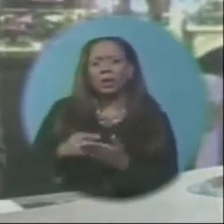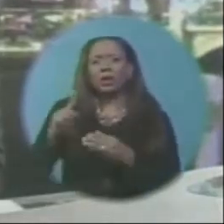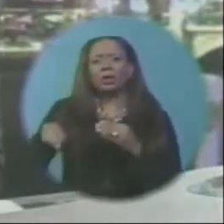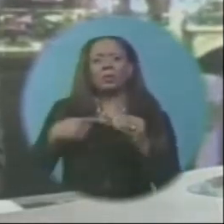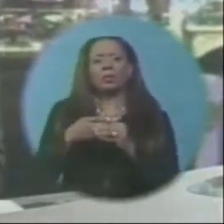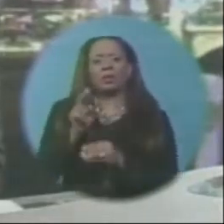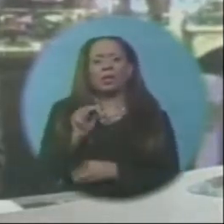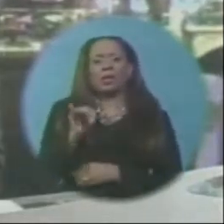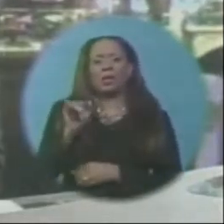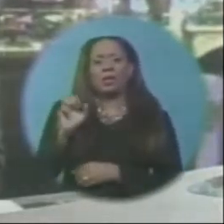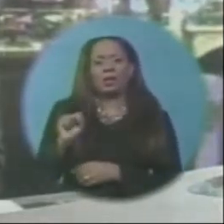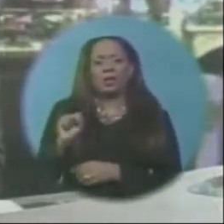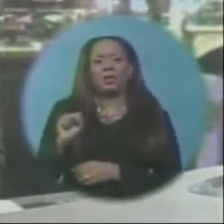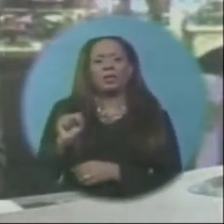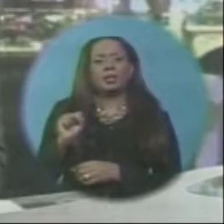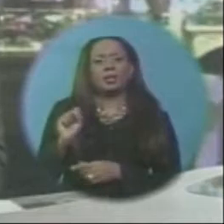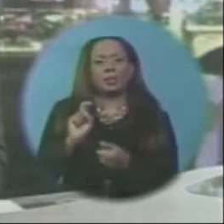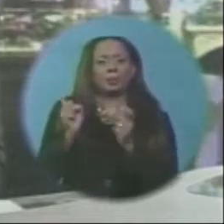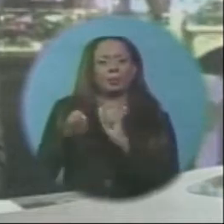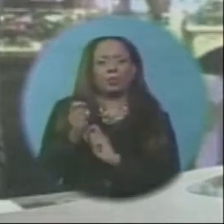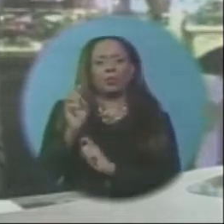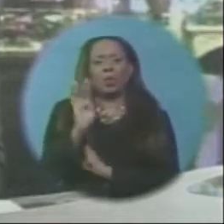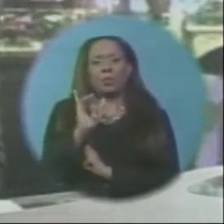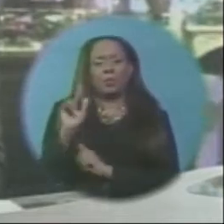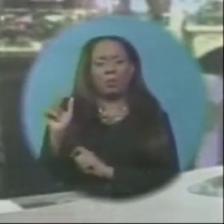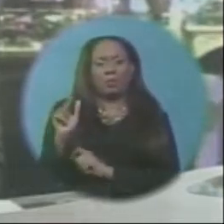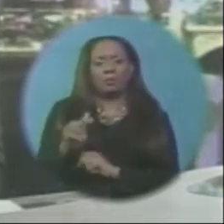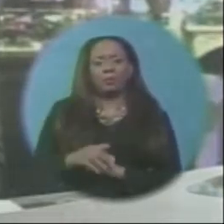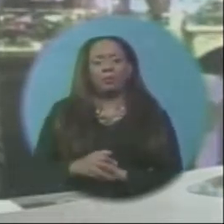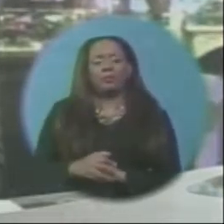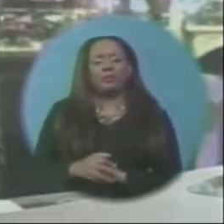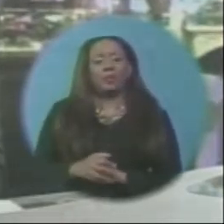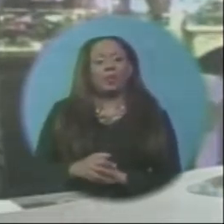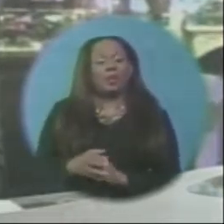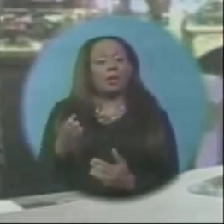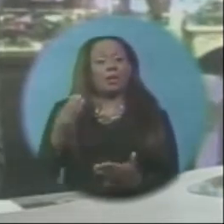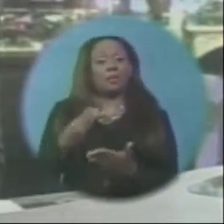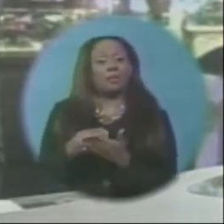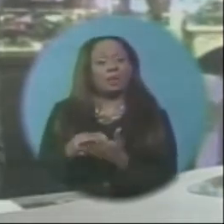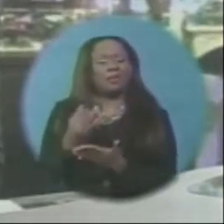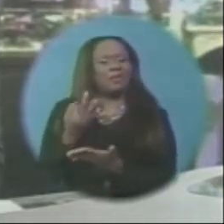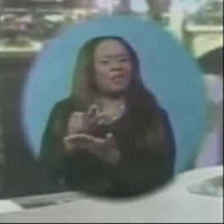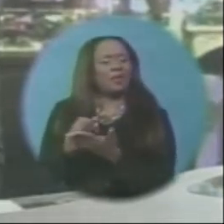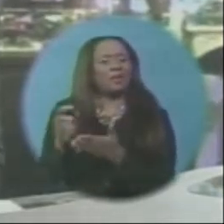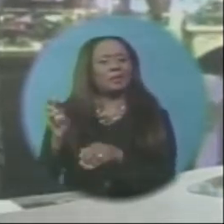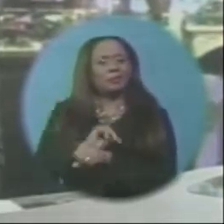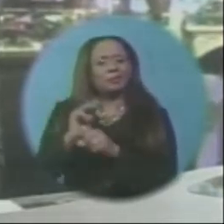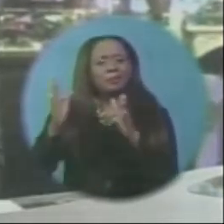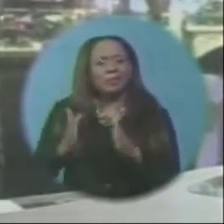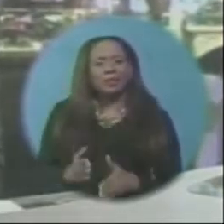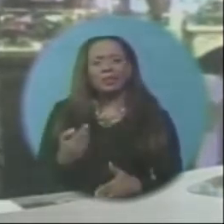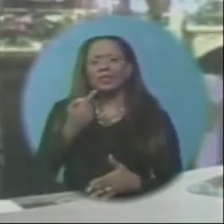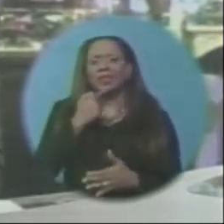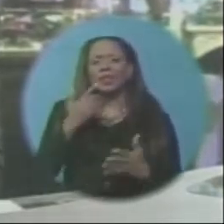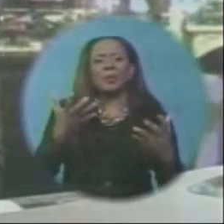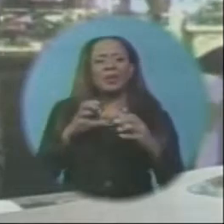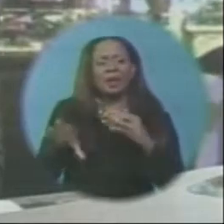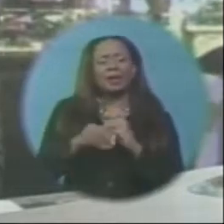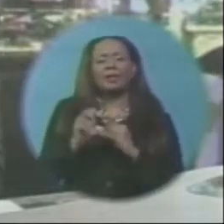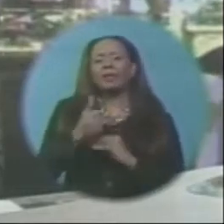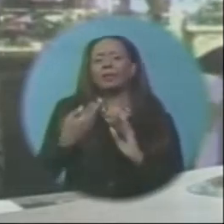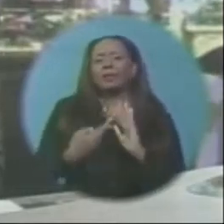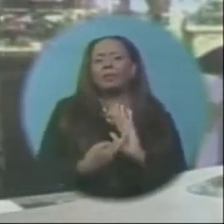Security Amendment Bill 2017. Finance Minister Christopher Sinclair says the intention is simply to add a representative